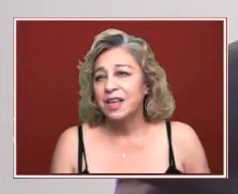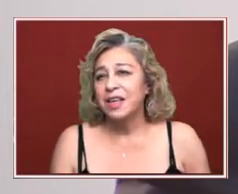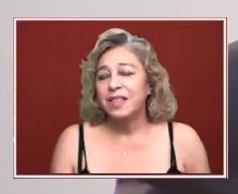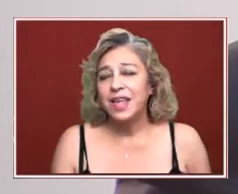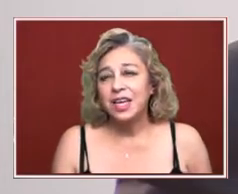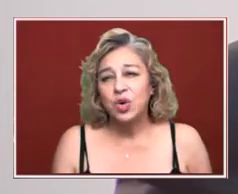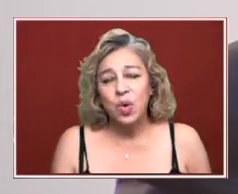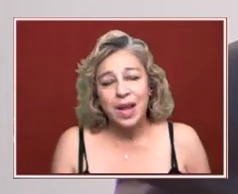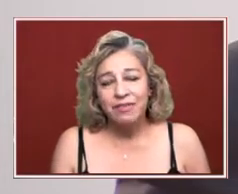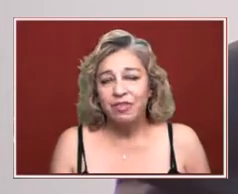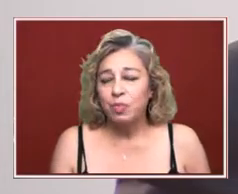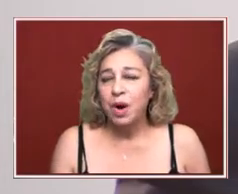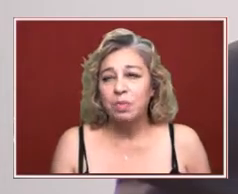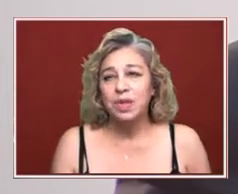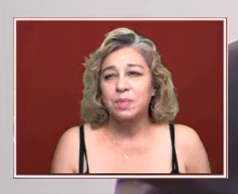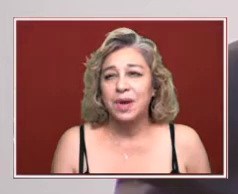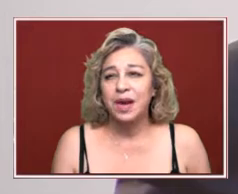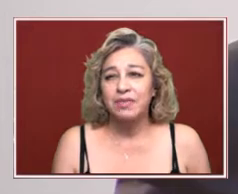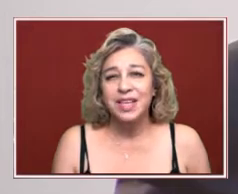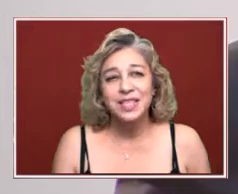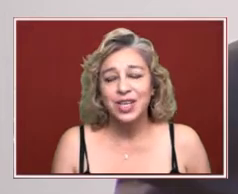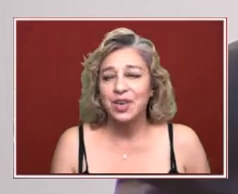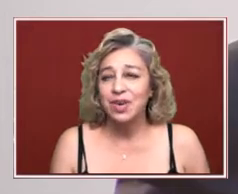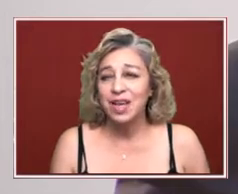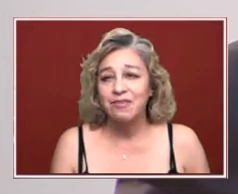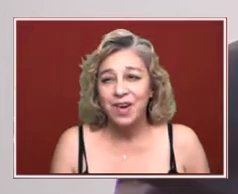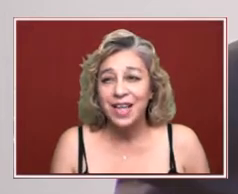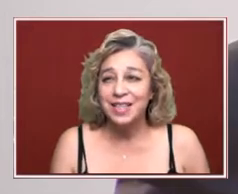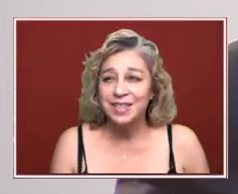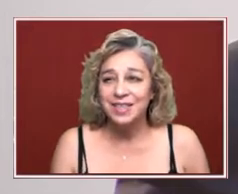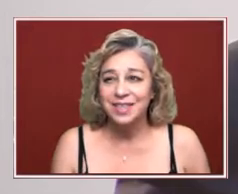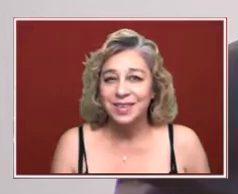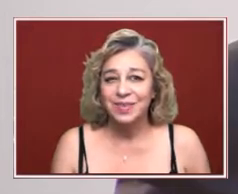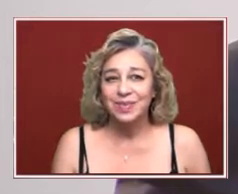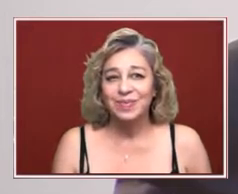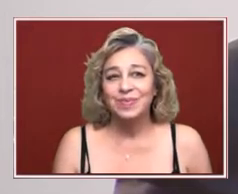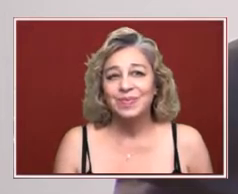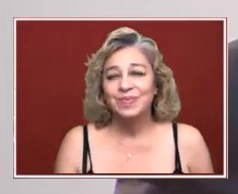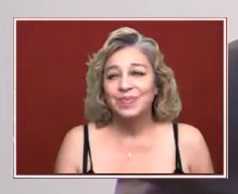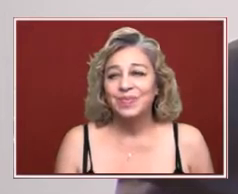confront that grave problem of insecurity and violence.